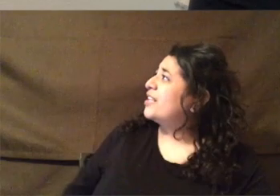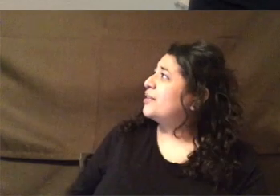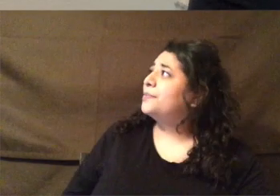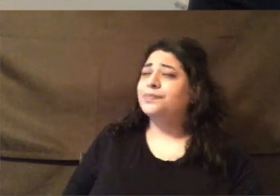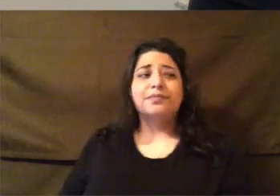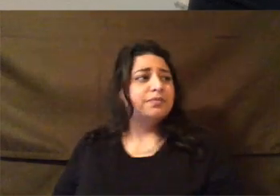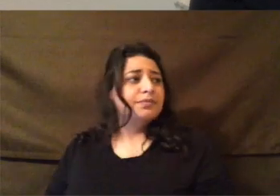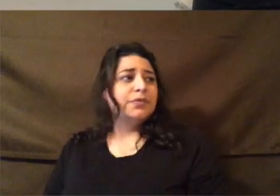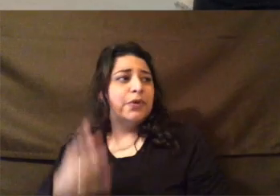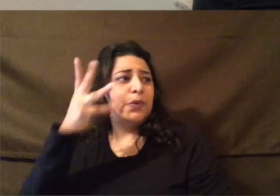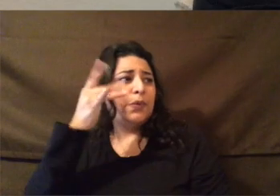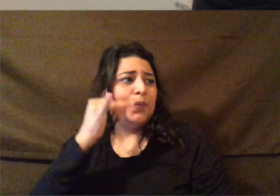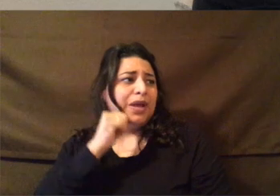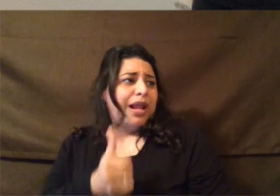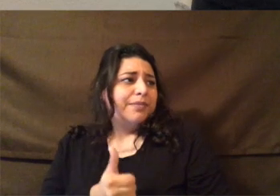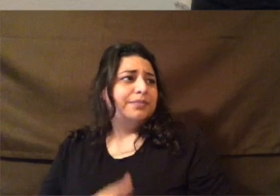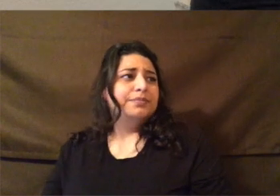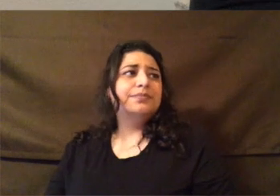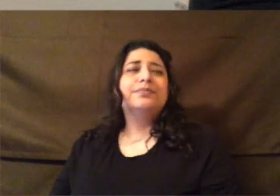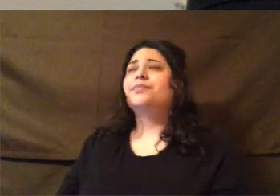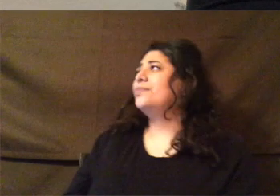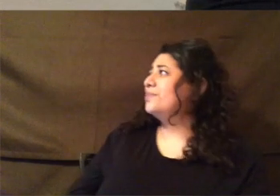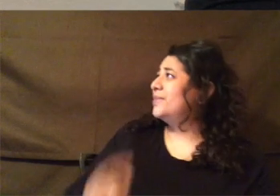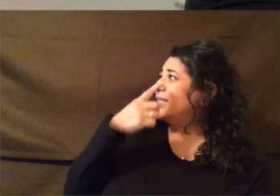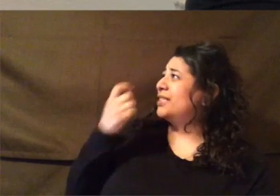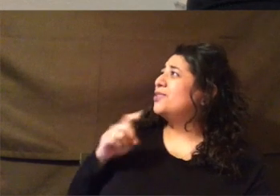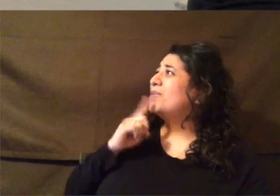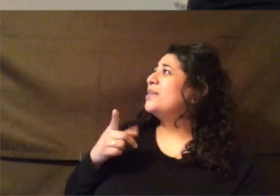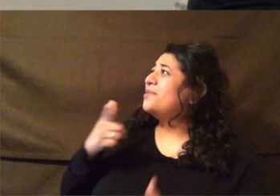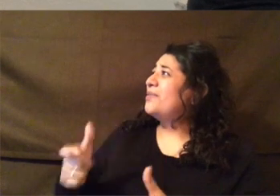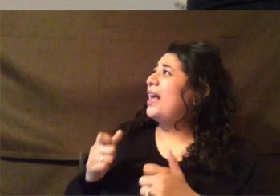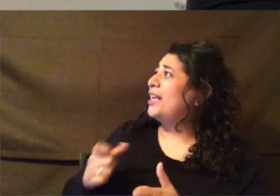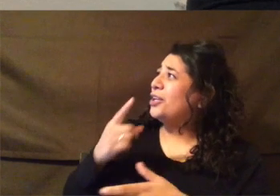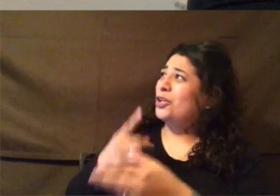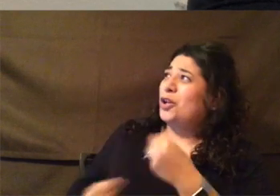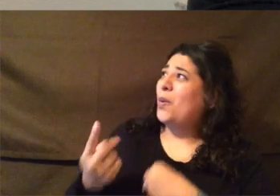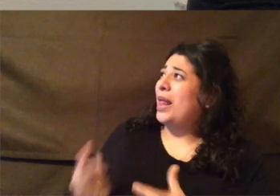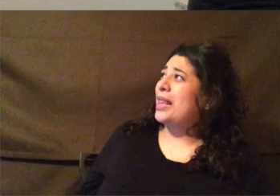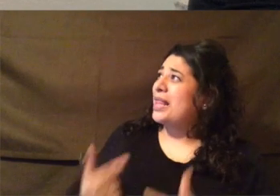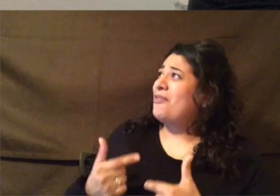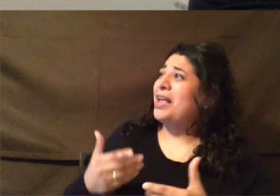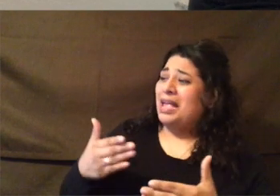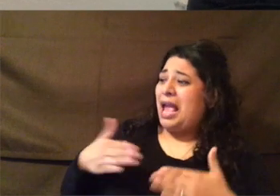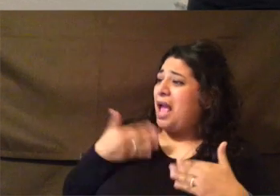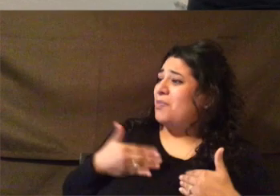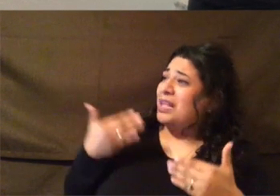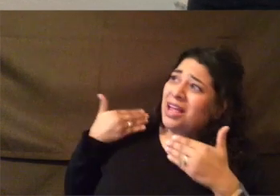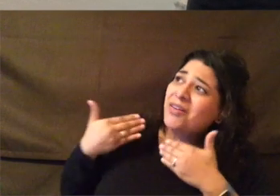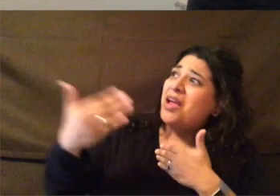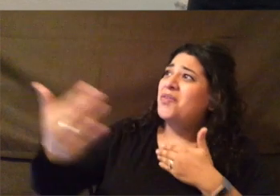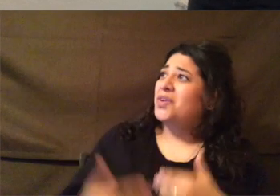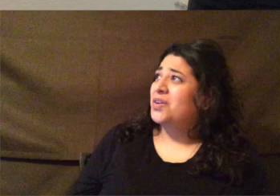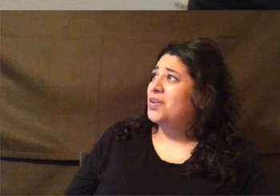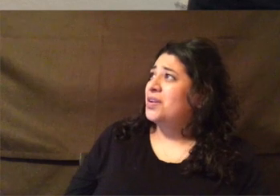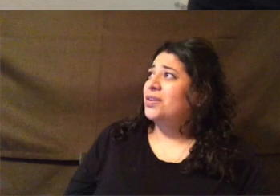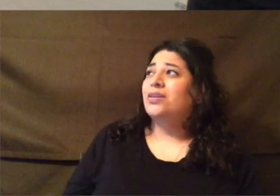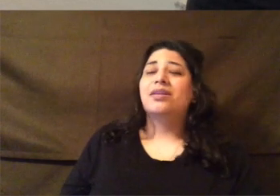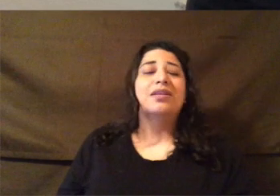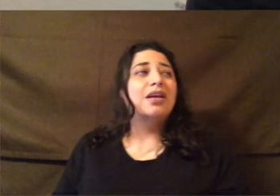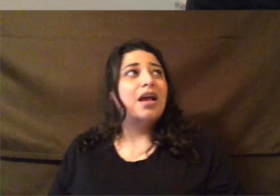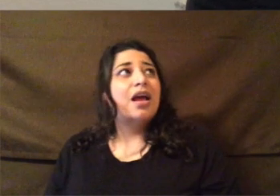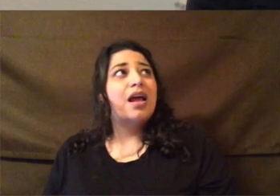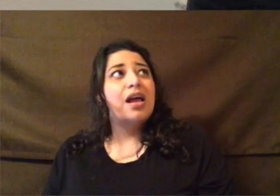be. Why can't it be? Because it came too quickly. Because no one is living happily ever after. That's